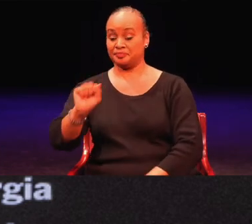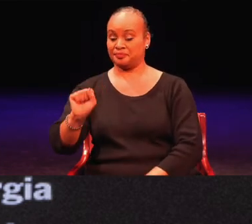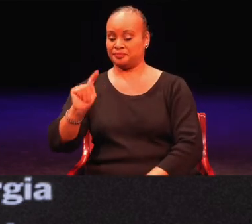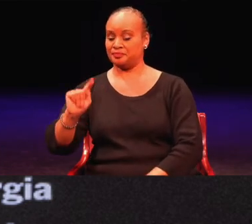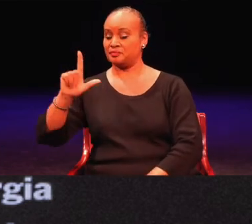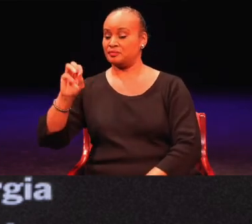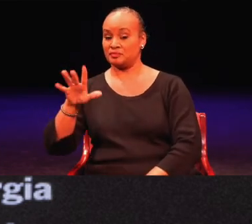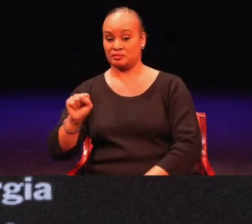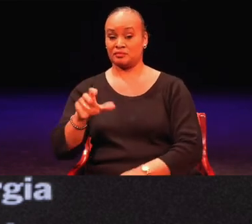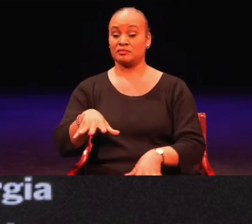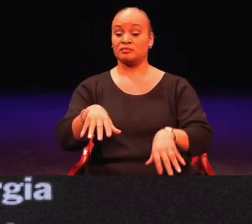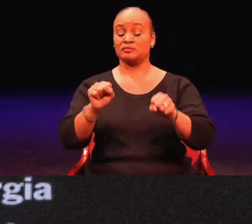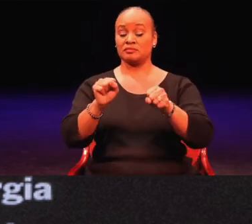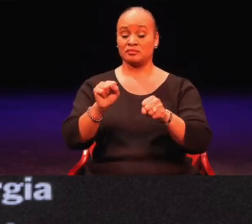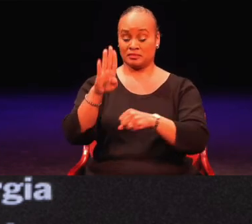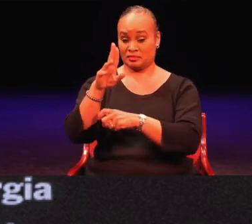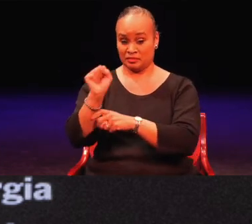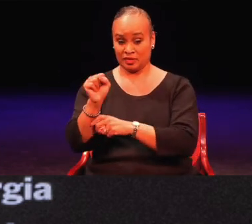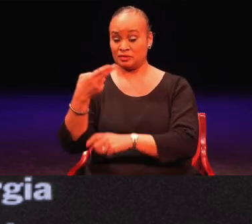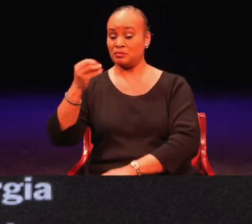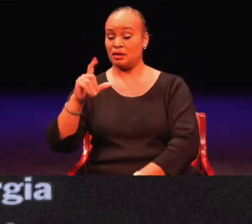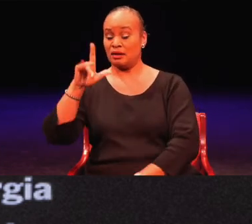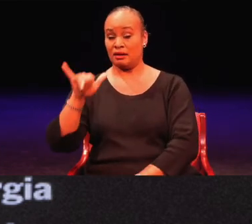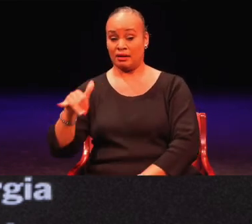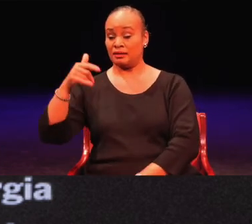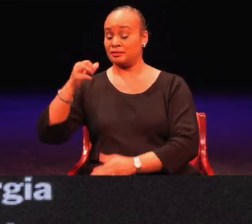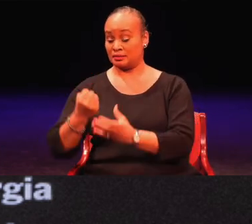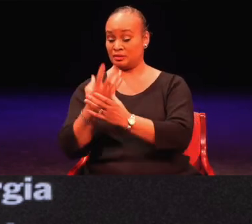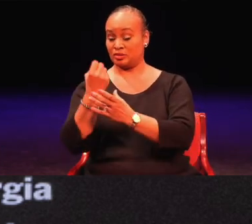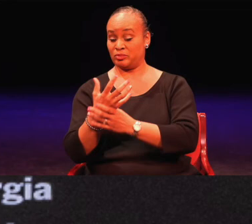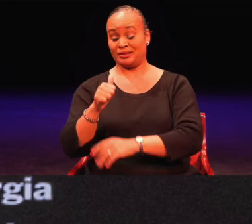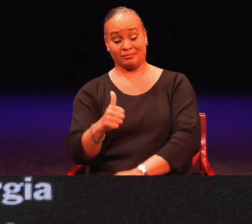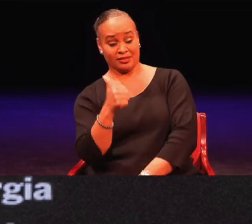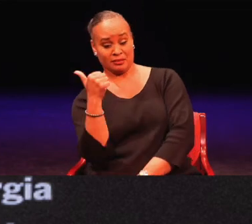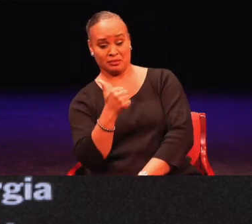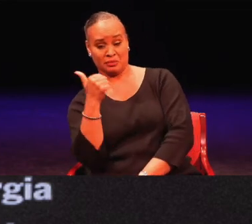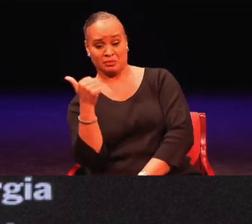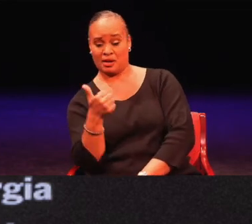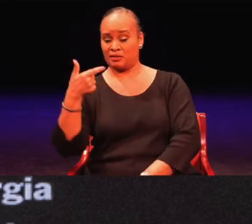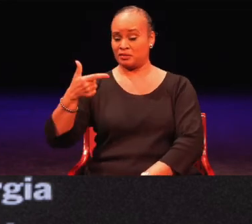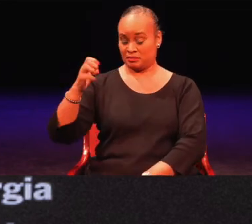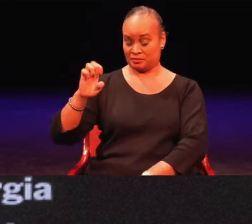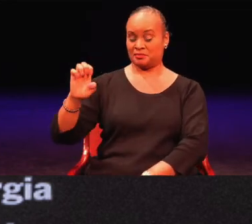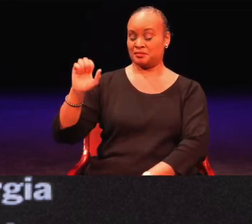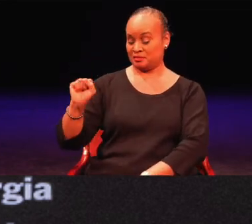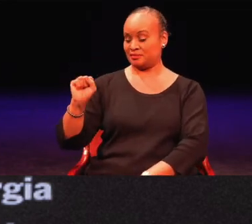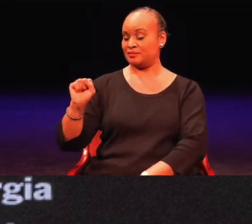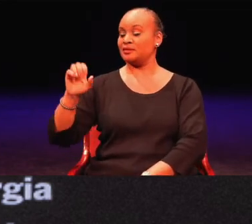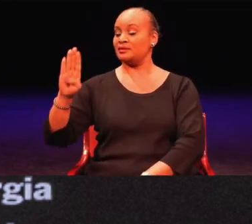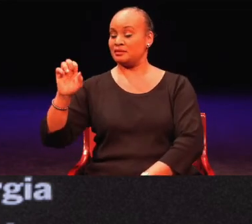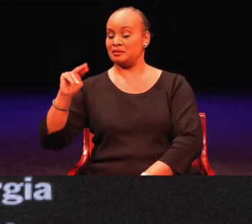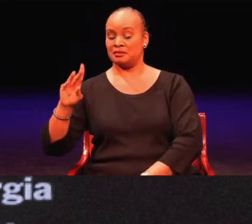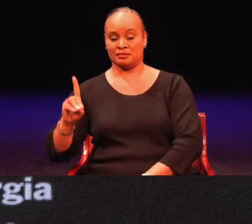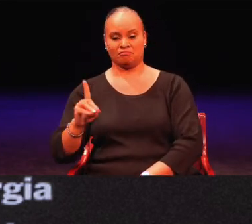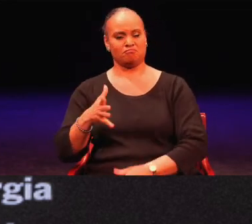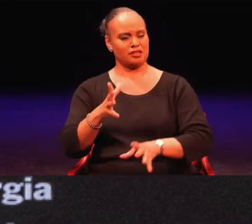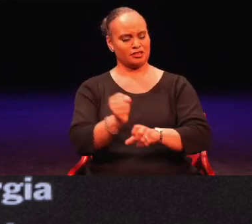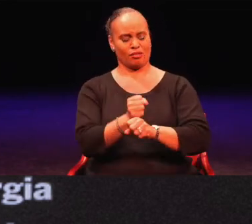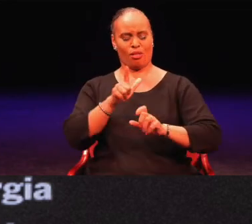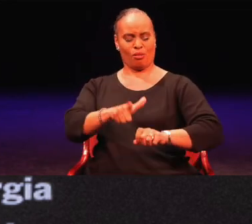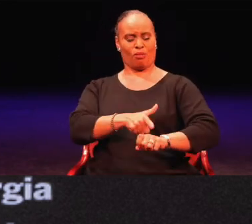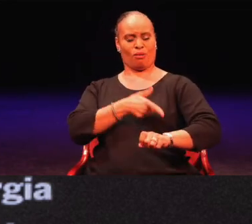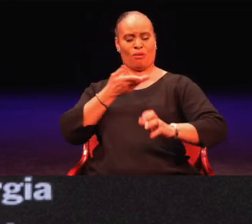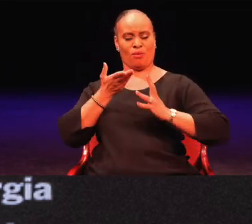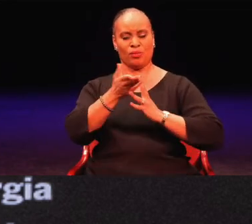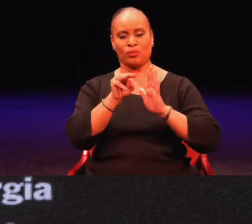Springs, hitched a ride from G's Bend, took the long way through Memphis, a third deck down from Trinidad, a wretch